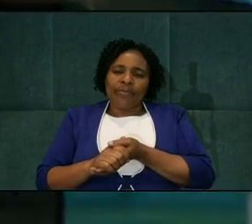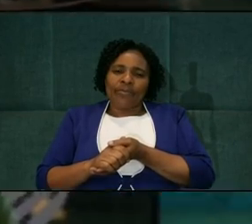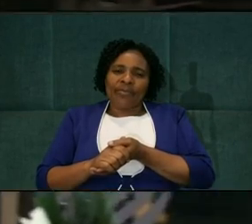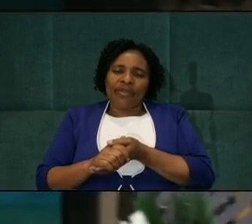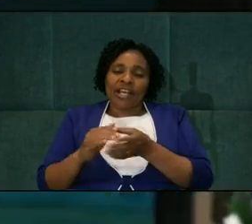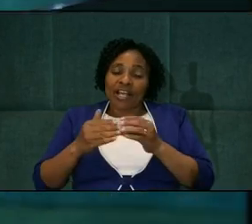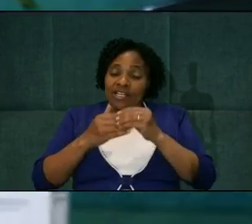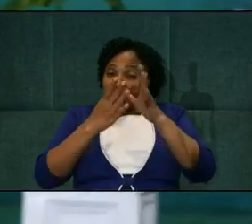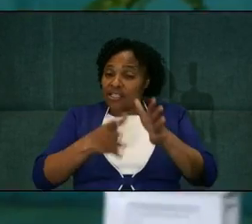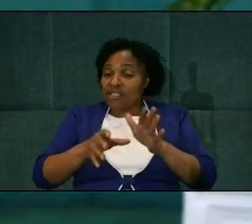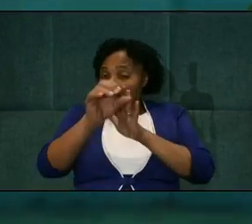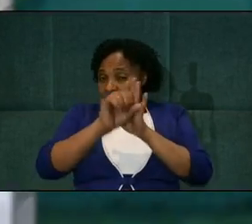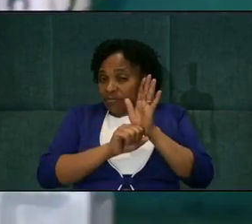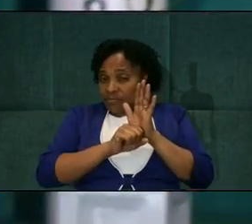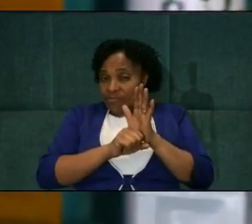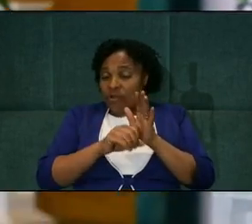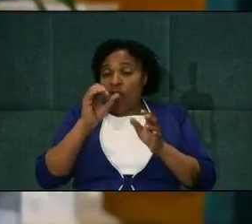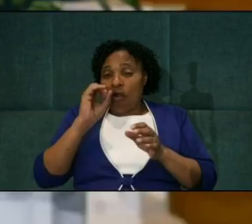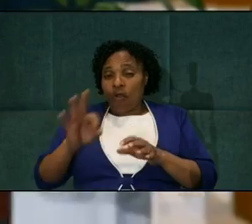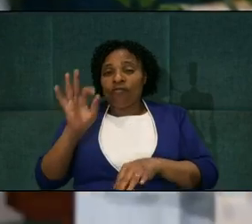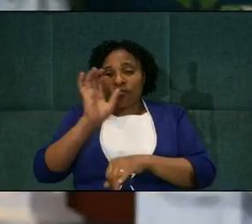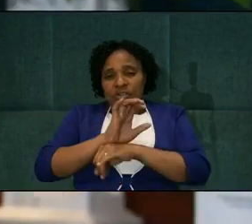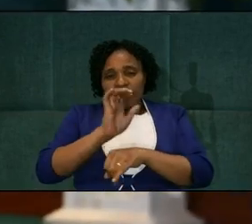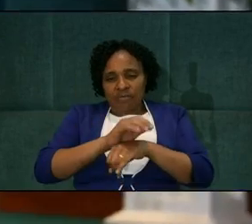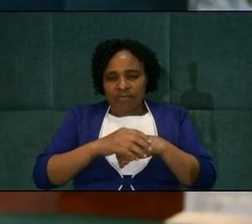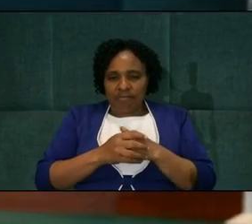The leadership of the church